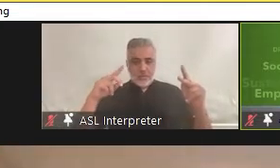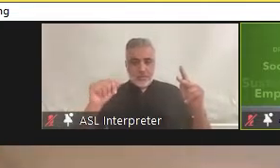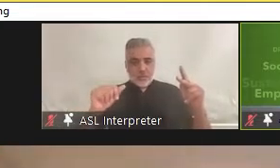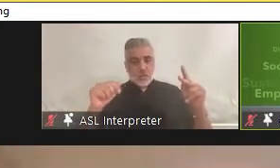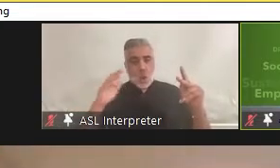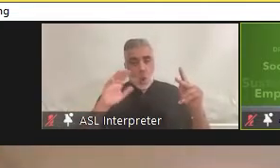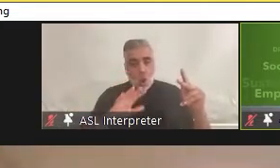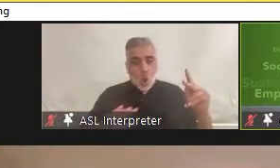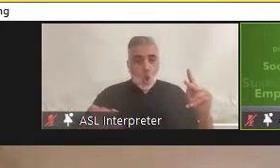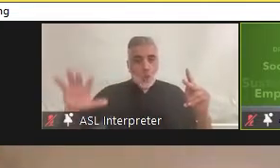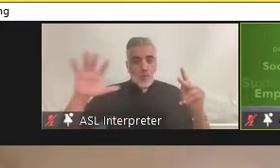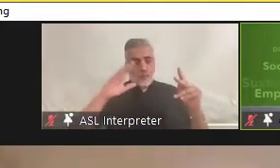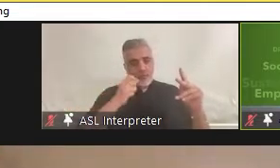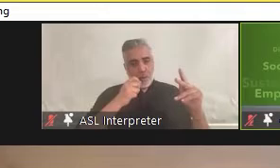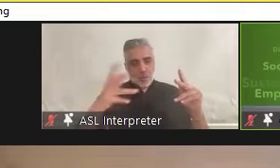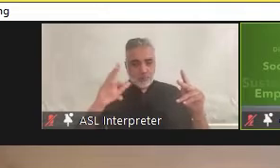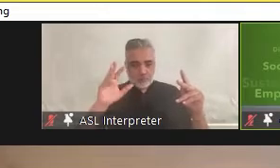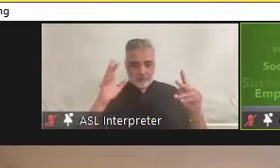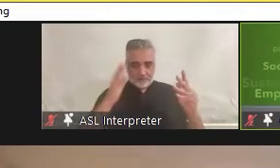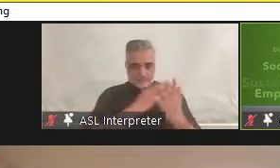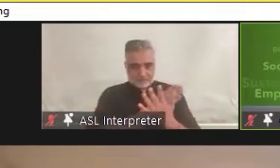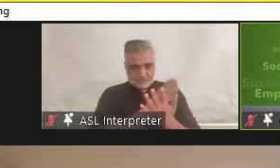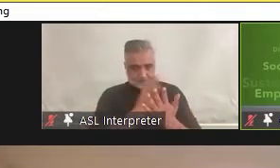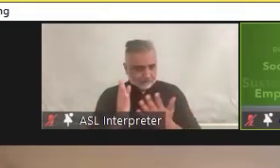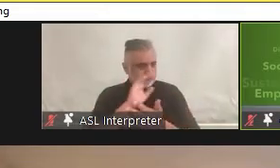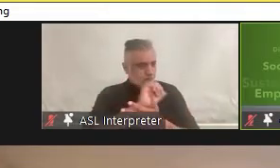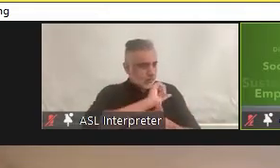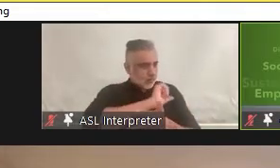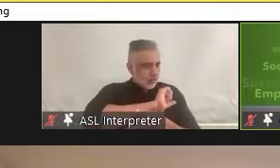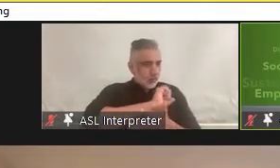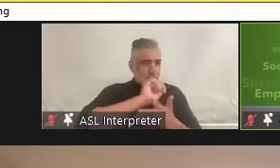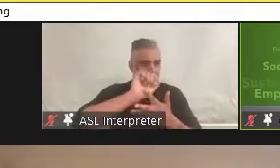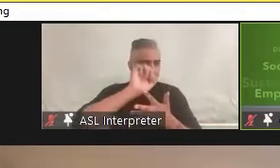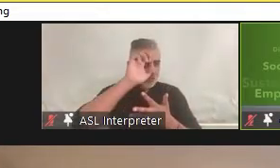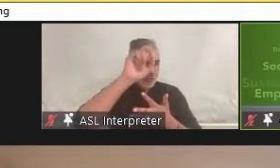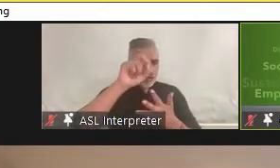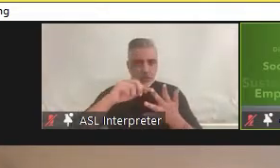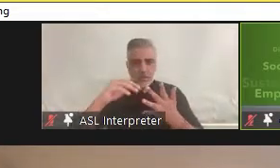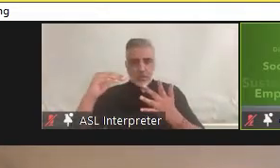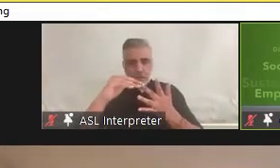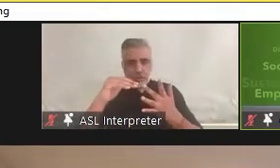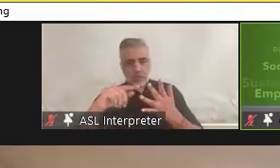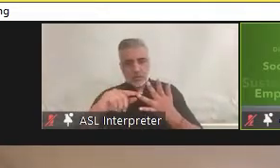across multiple frames, from employment to education to justice to more.